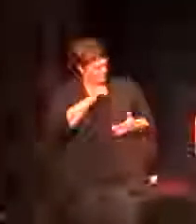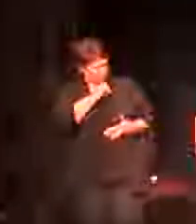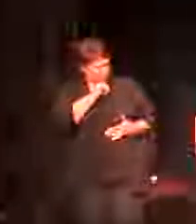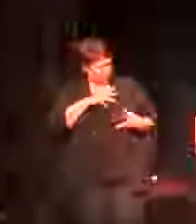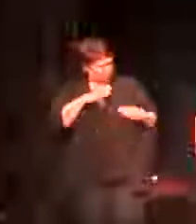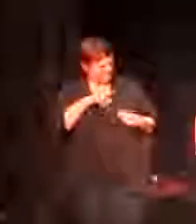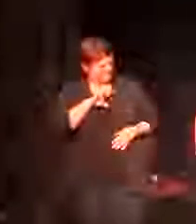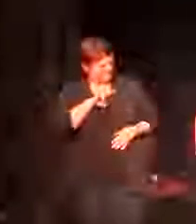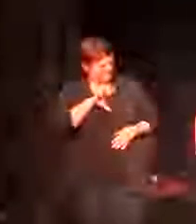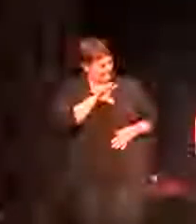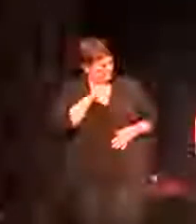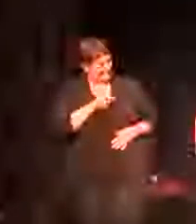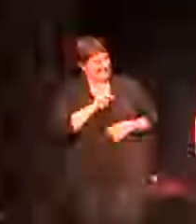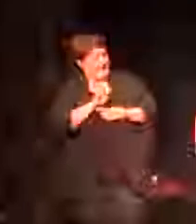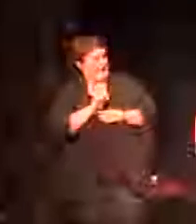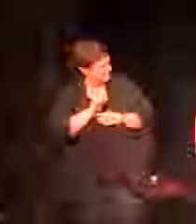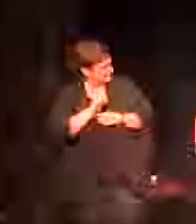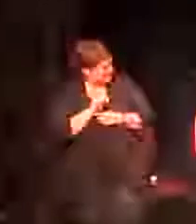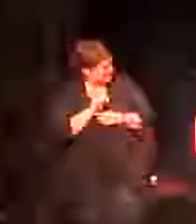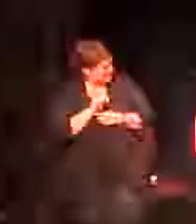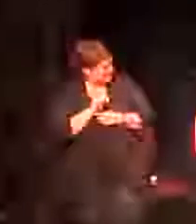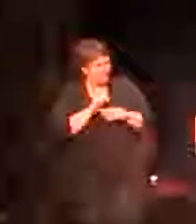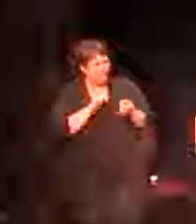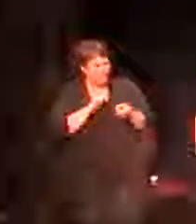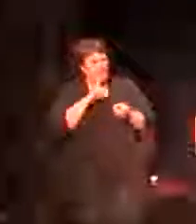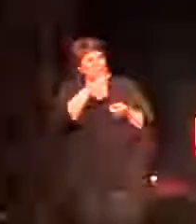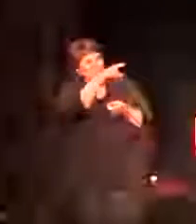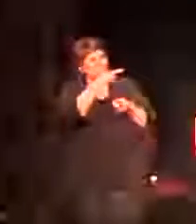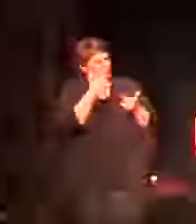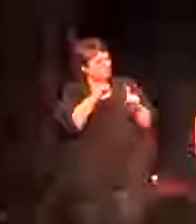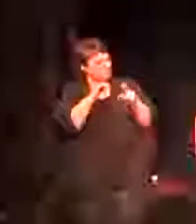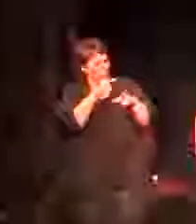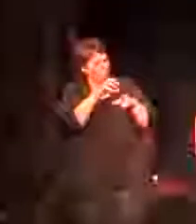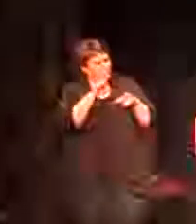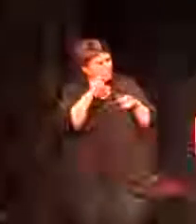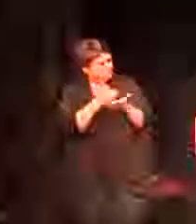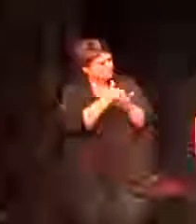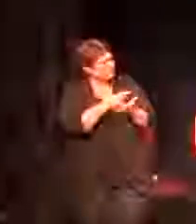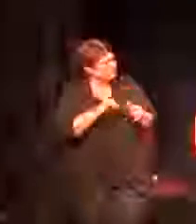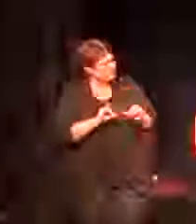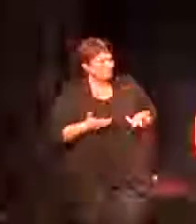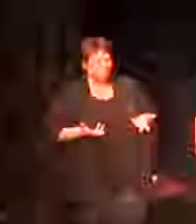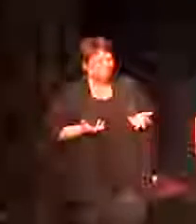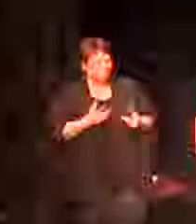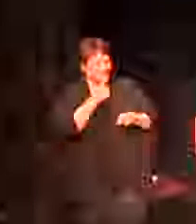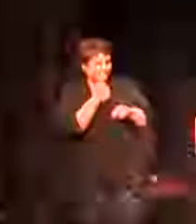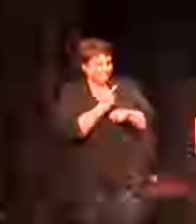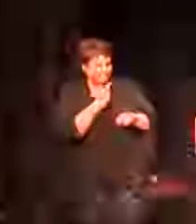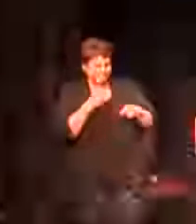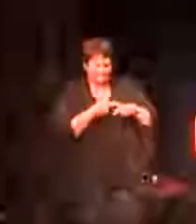our net when we're injured and not 100% of our gross? And as far as the incentives for employers on